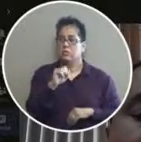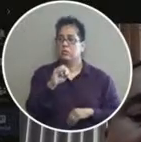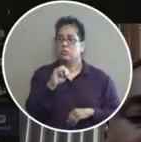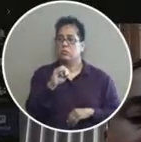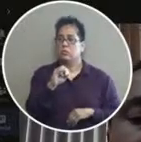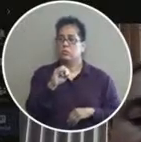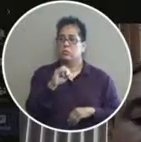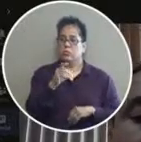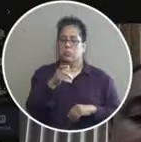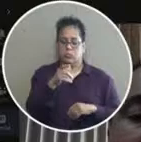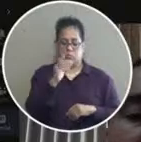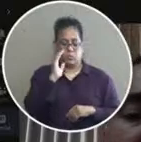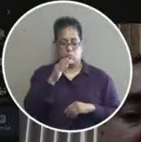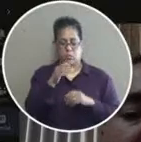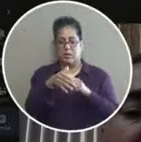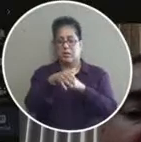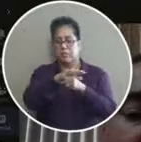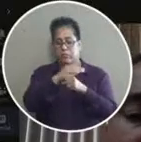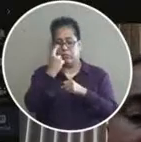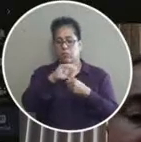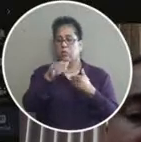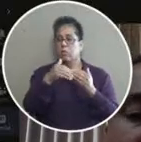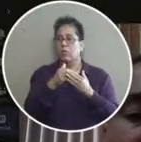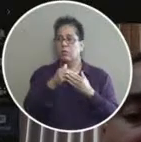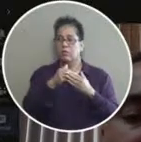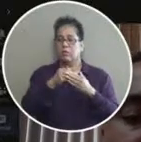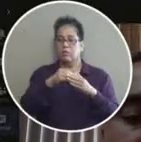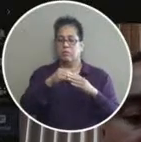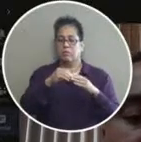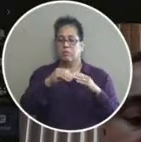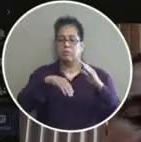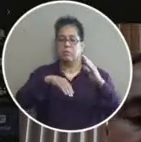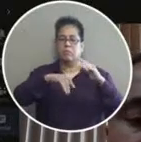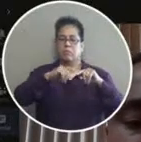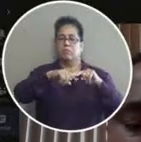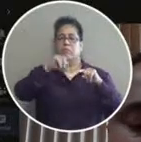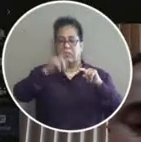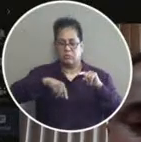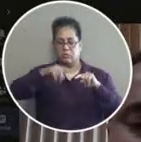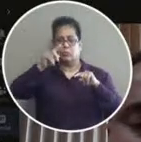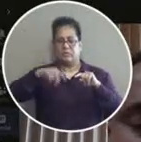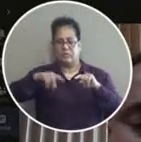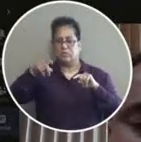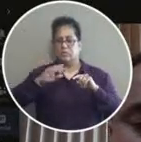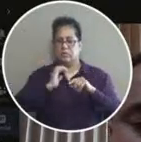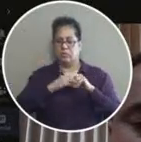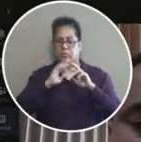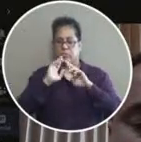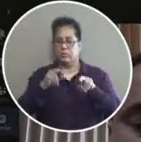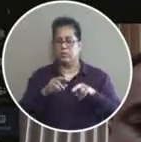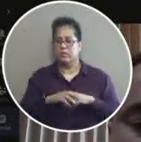not compensate, but it will cover for all those fluctuations that we have in the part of reporting.